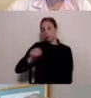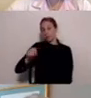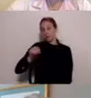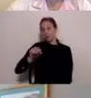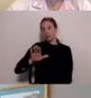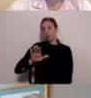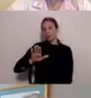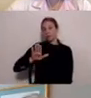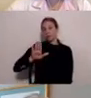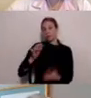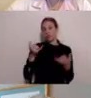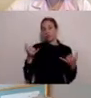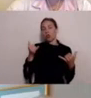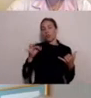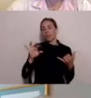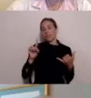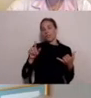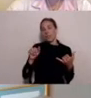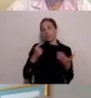current FDA treatments require